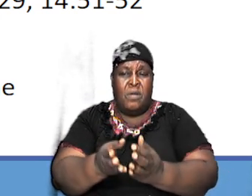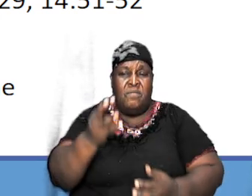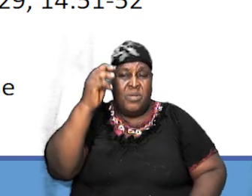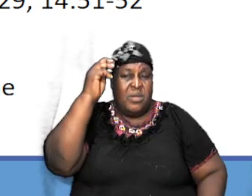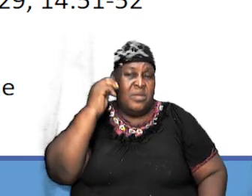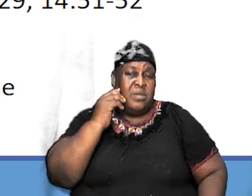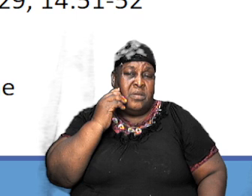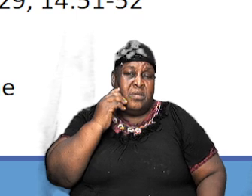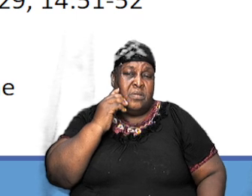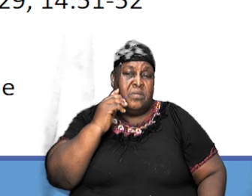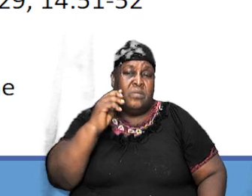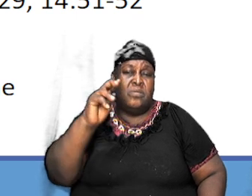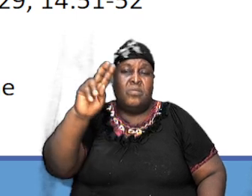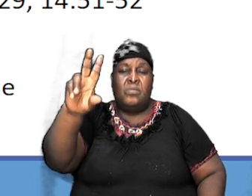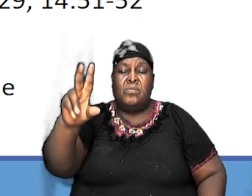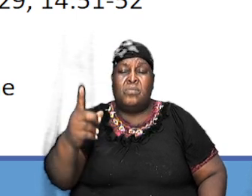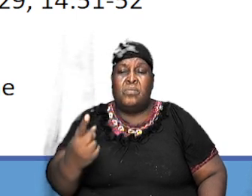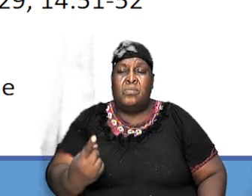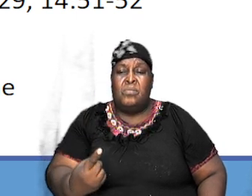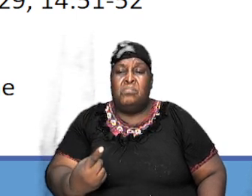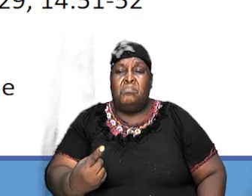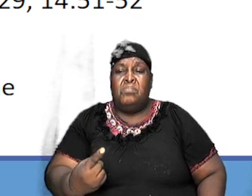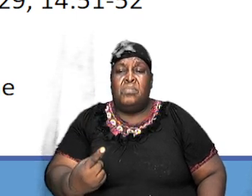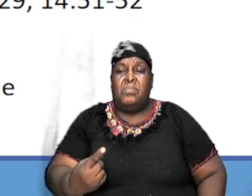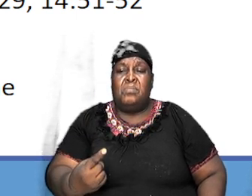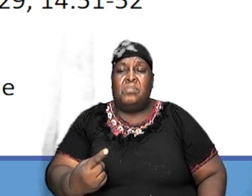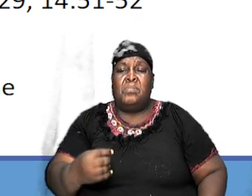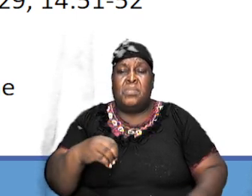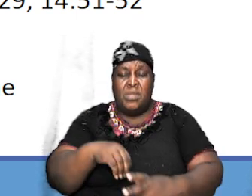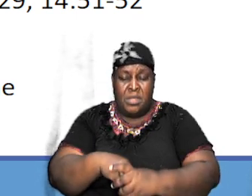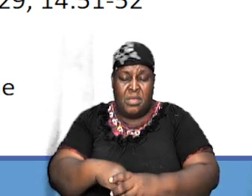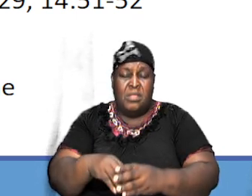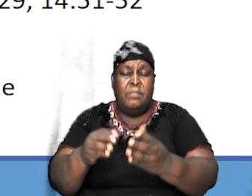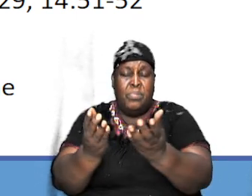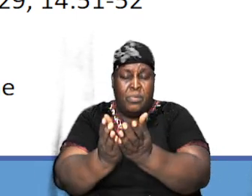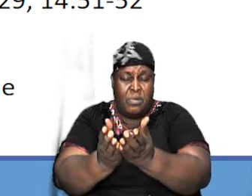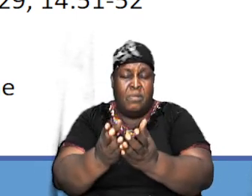is actually in the book of Mark. 11-12,